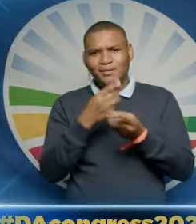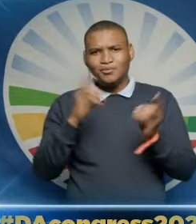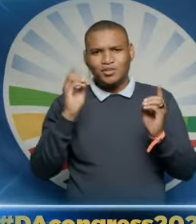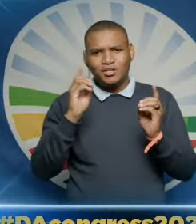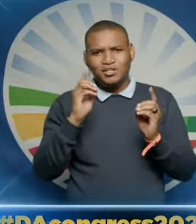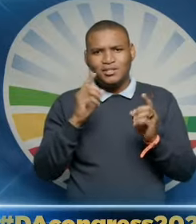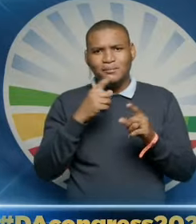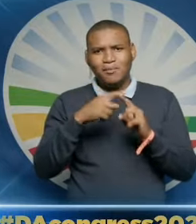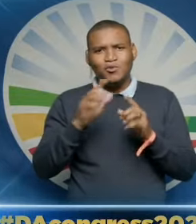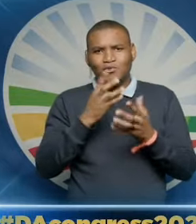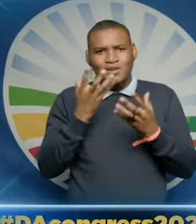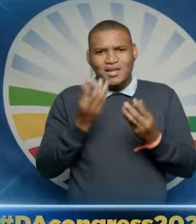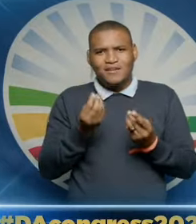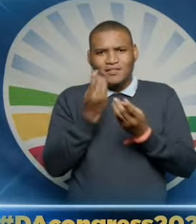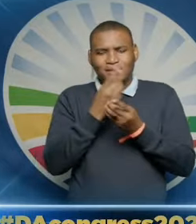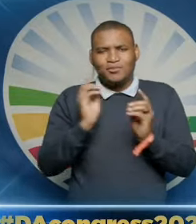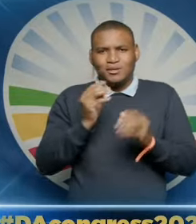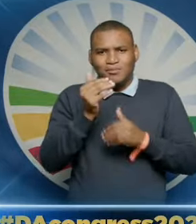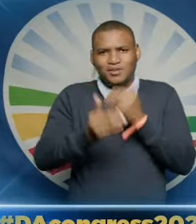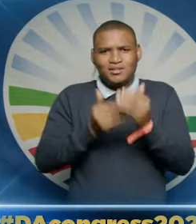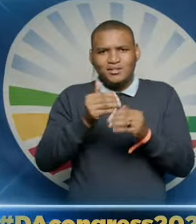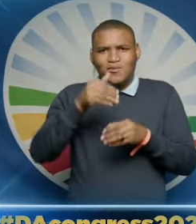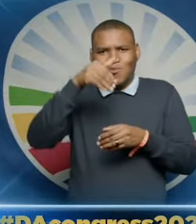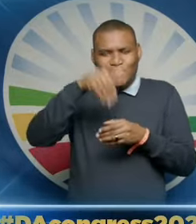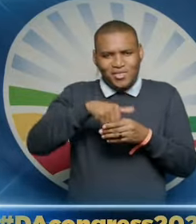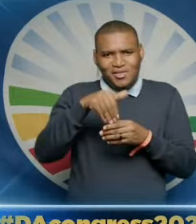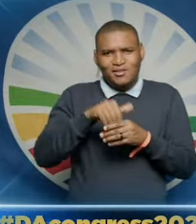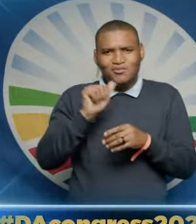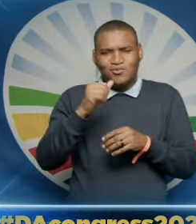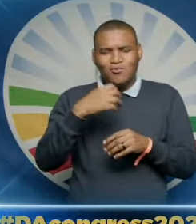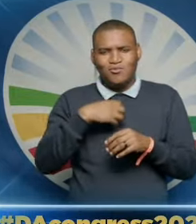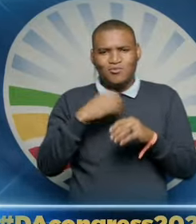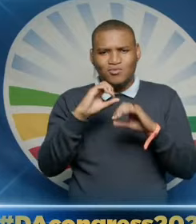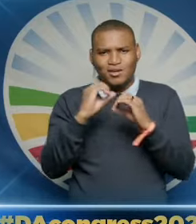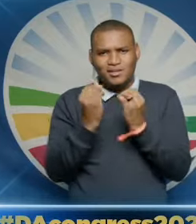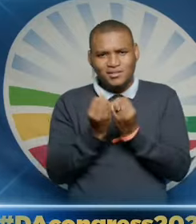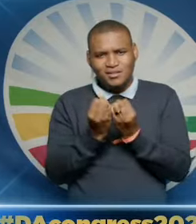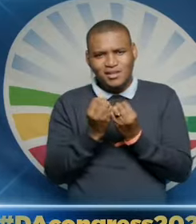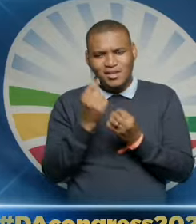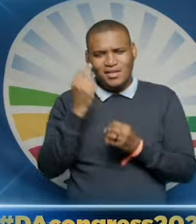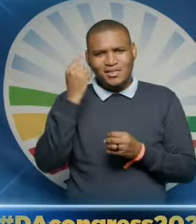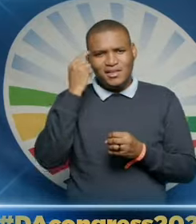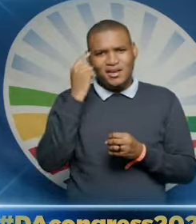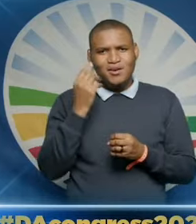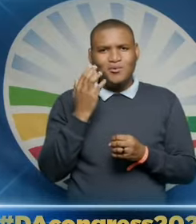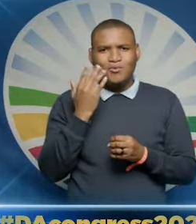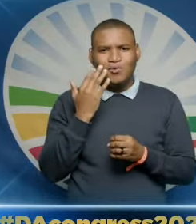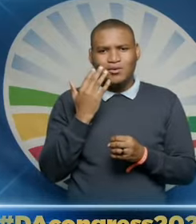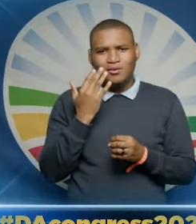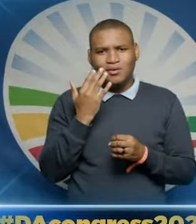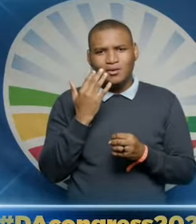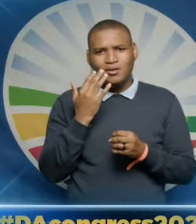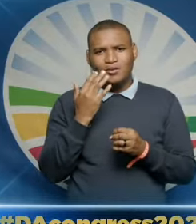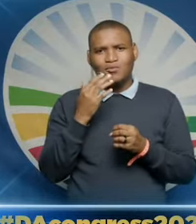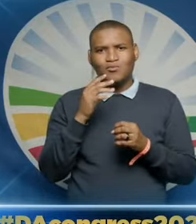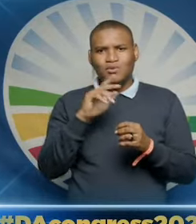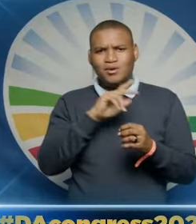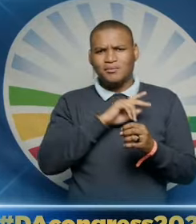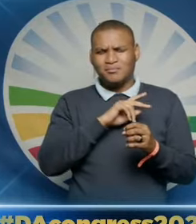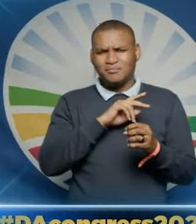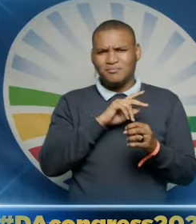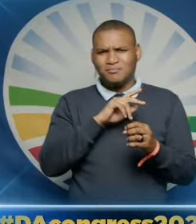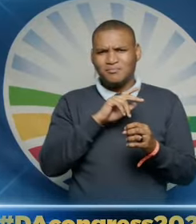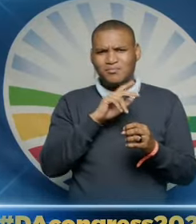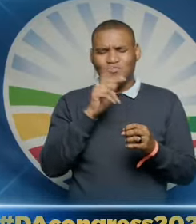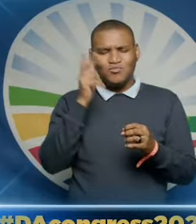outside when you don't have democratic processes within your organization. And I think when you looked at and you listened to